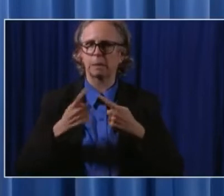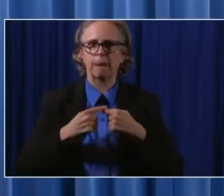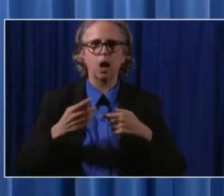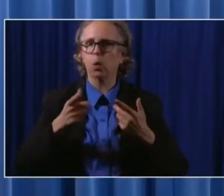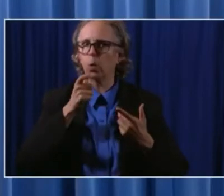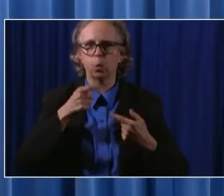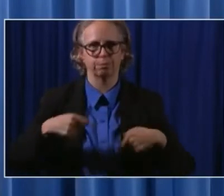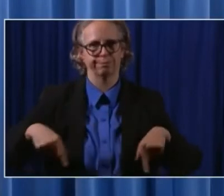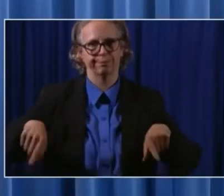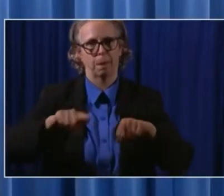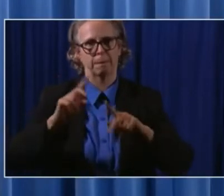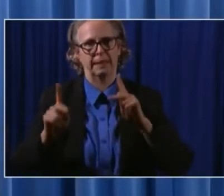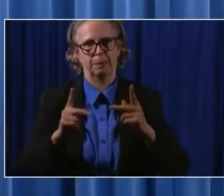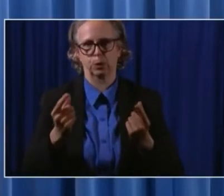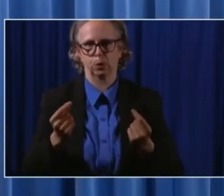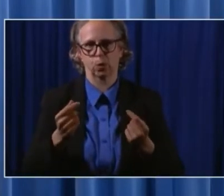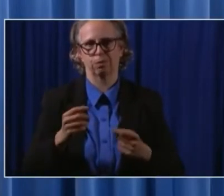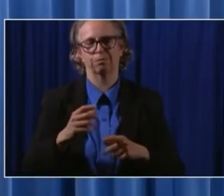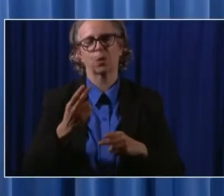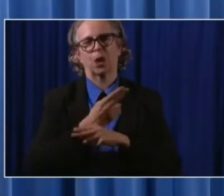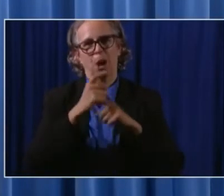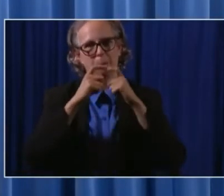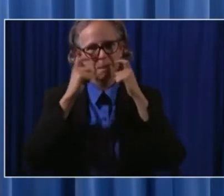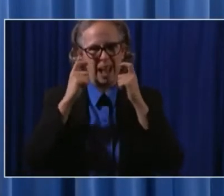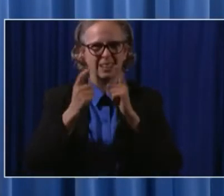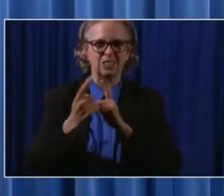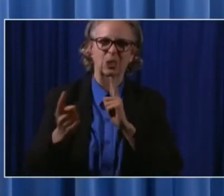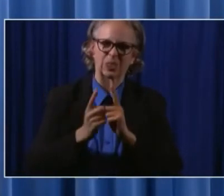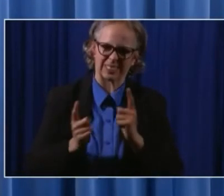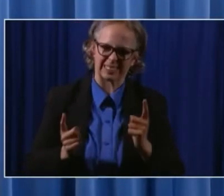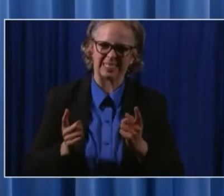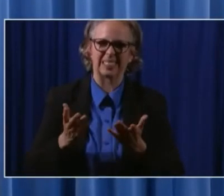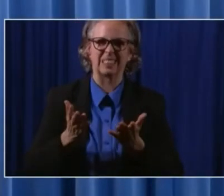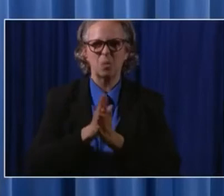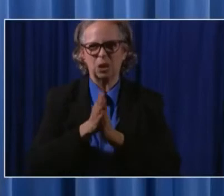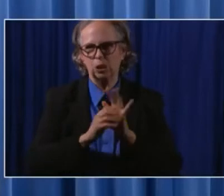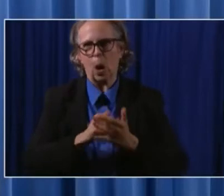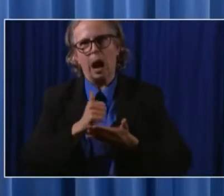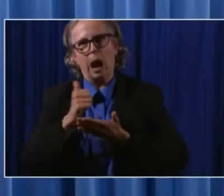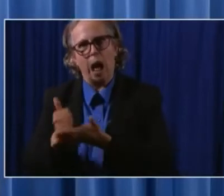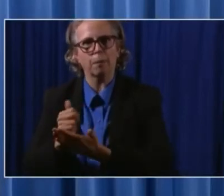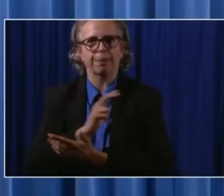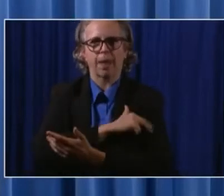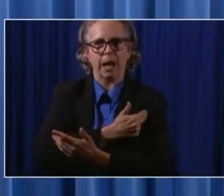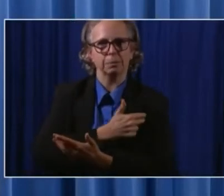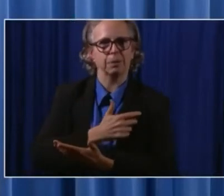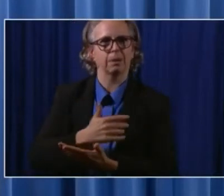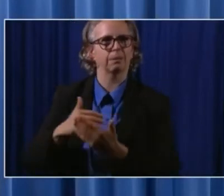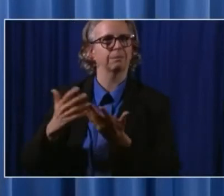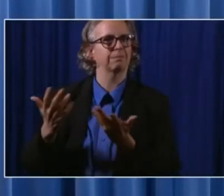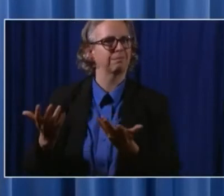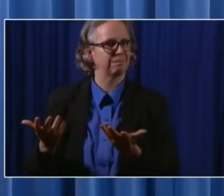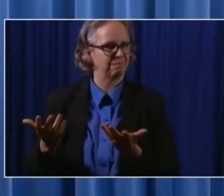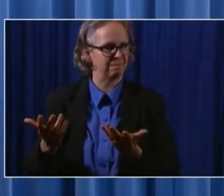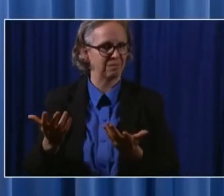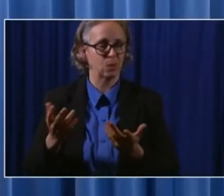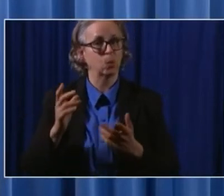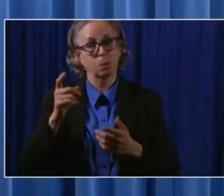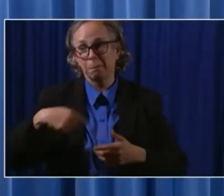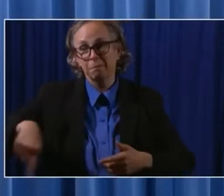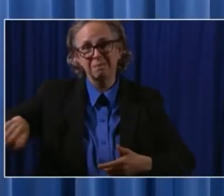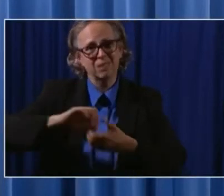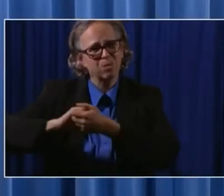past, and actions that we're going to take in the future, all Ohioans working together is going to matter. It's going to make a difference.